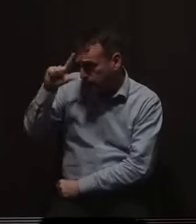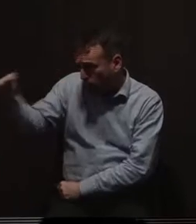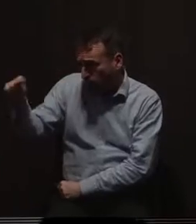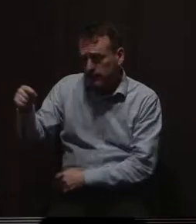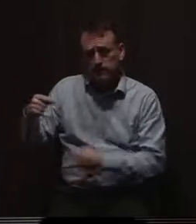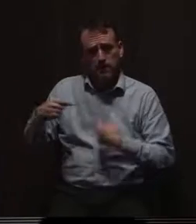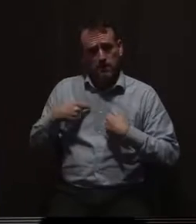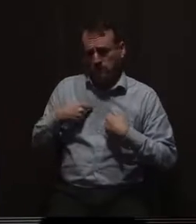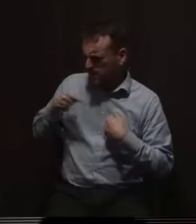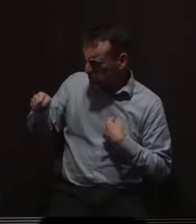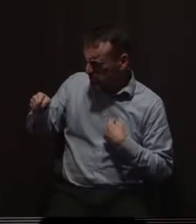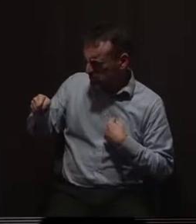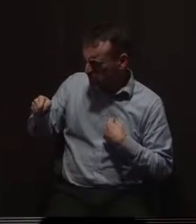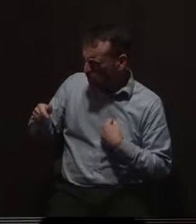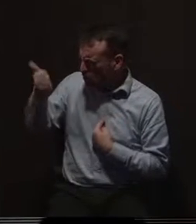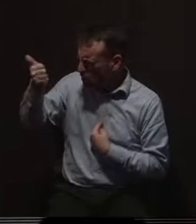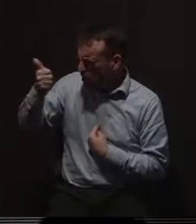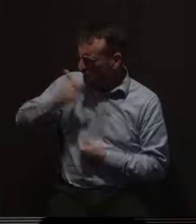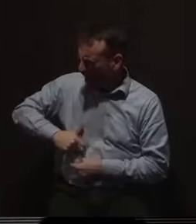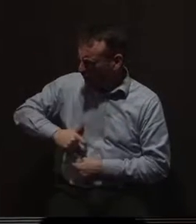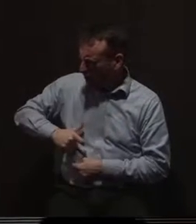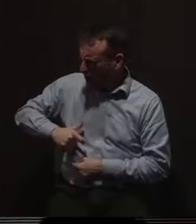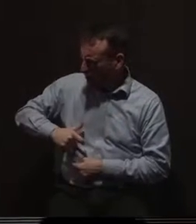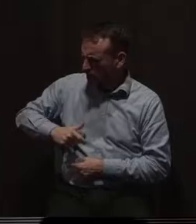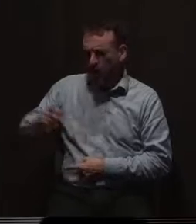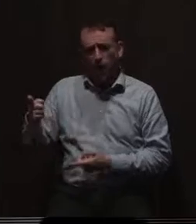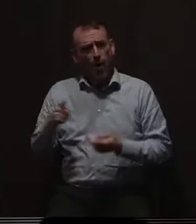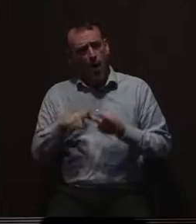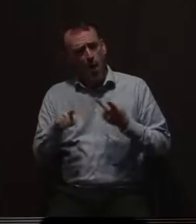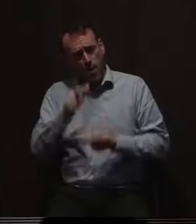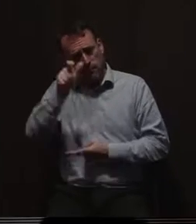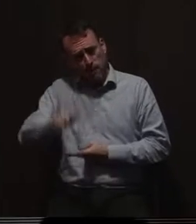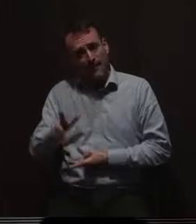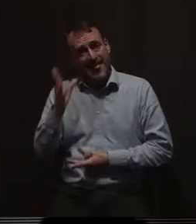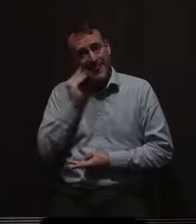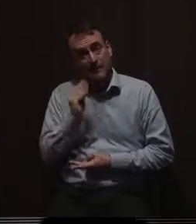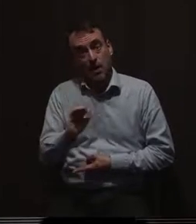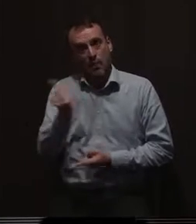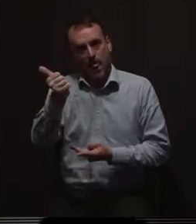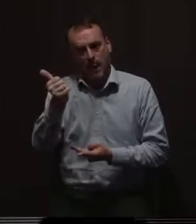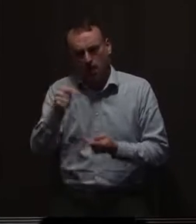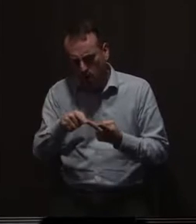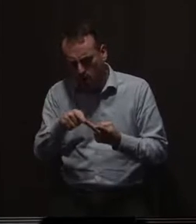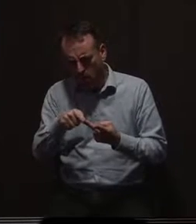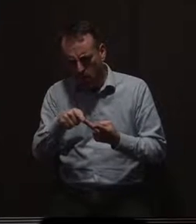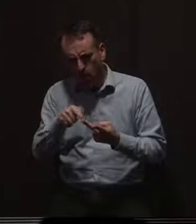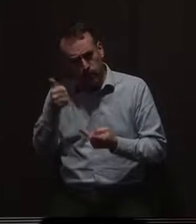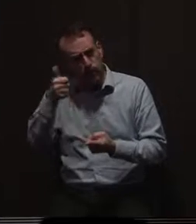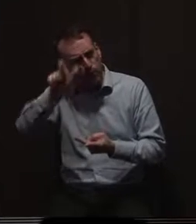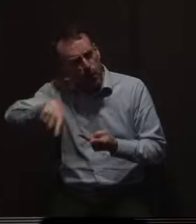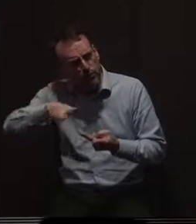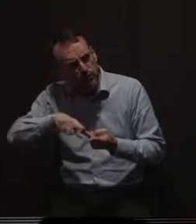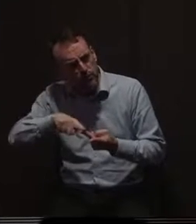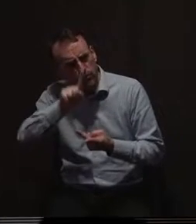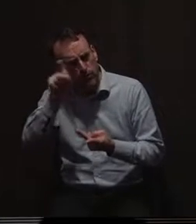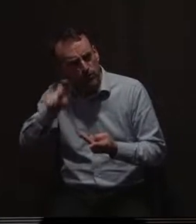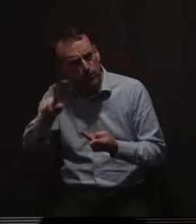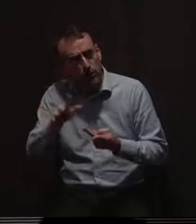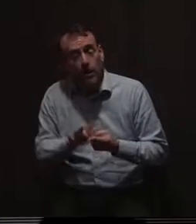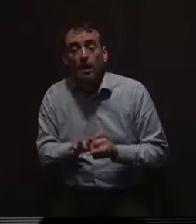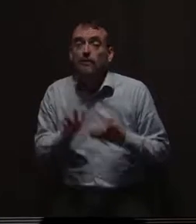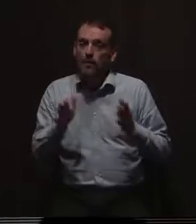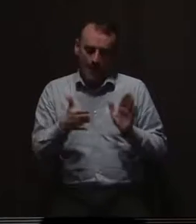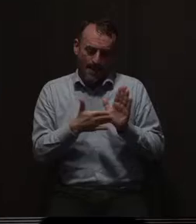can listen to someone well? So what kind, even if we lived in a meritocracy, what kind of skills would